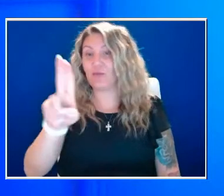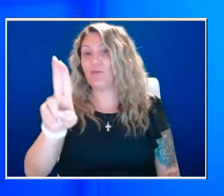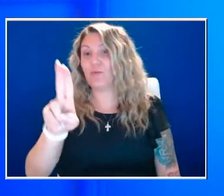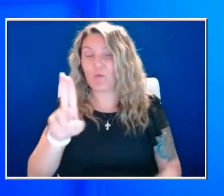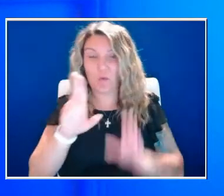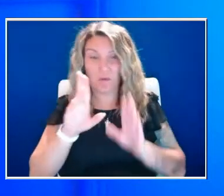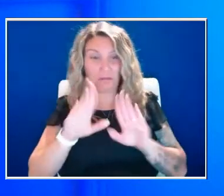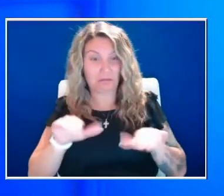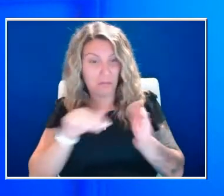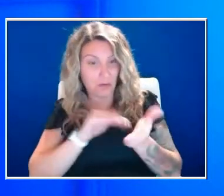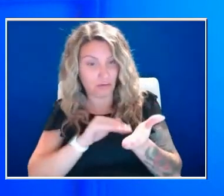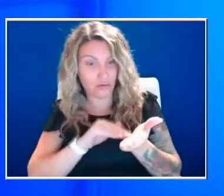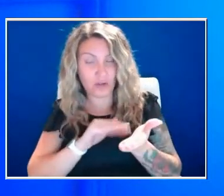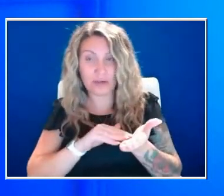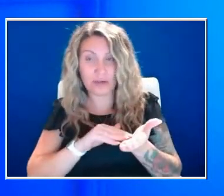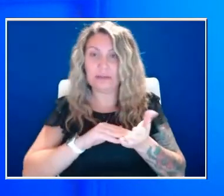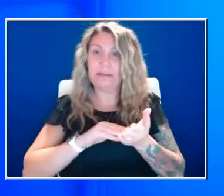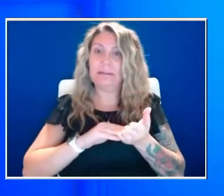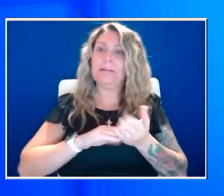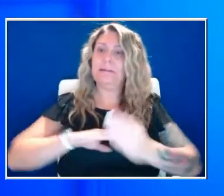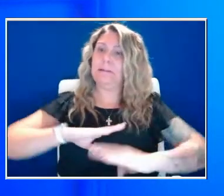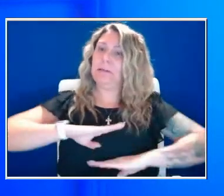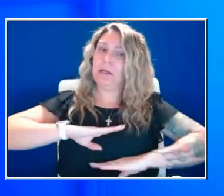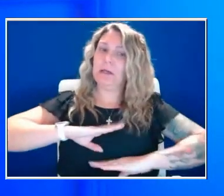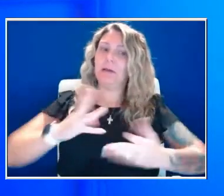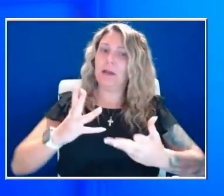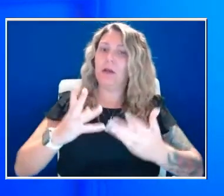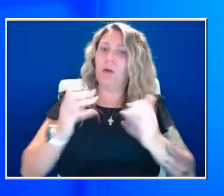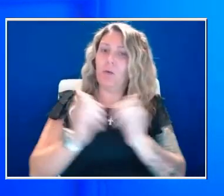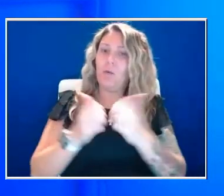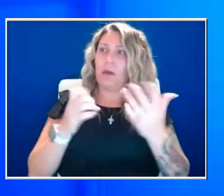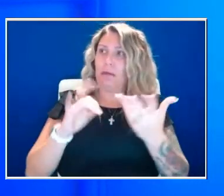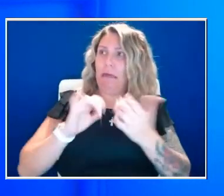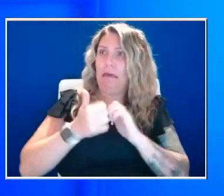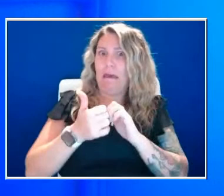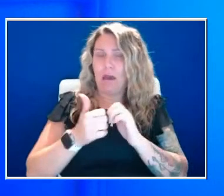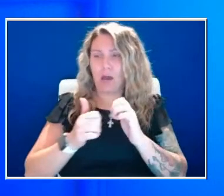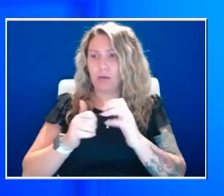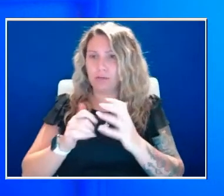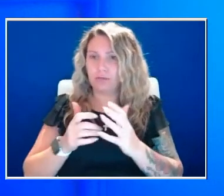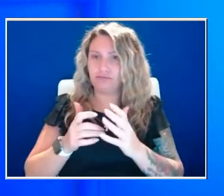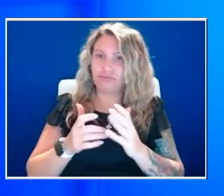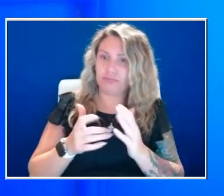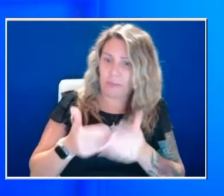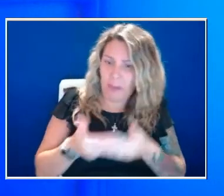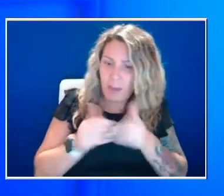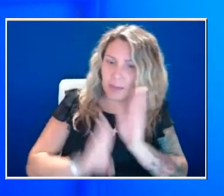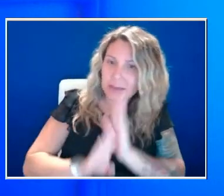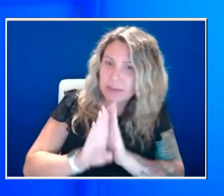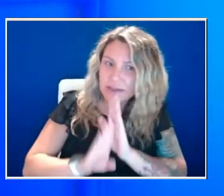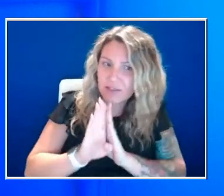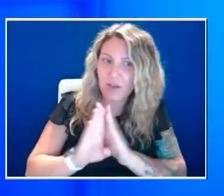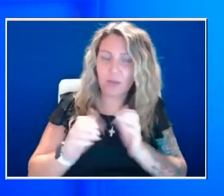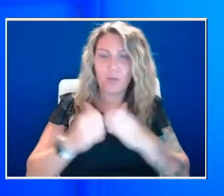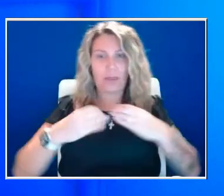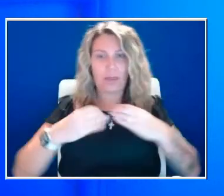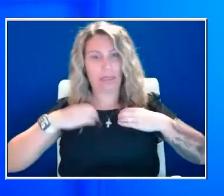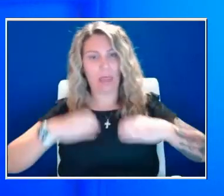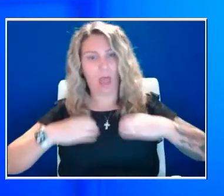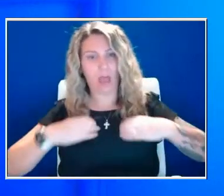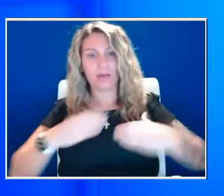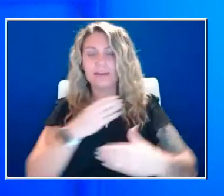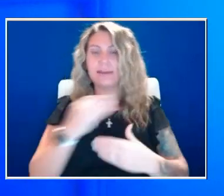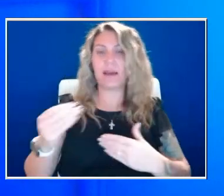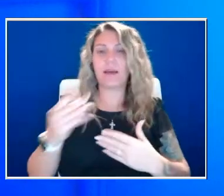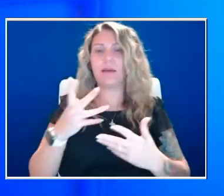happy with how far along Micah's development is, especially lungs, so that when he's delivered, he has